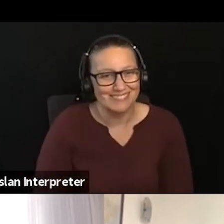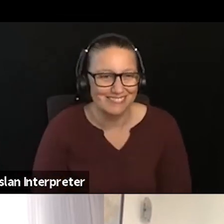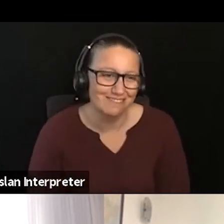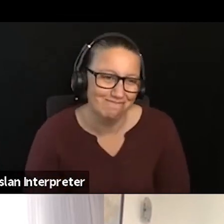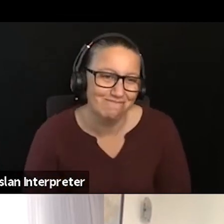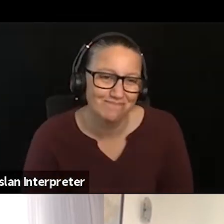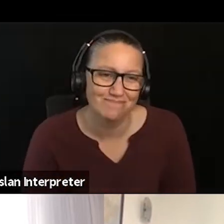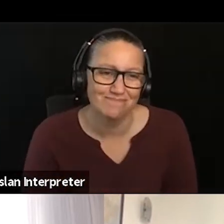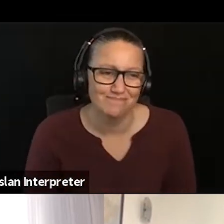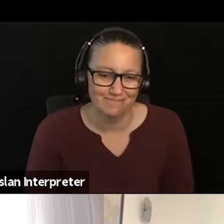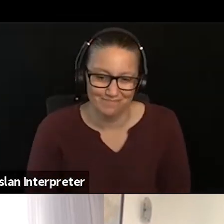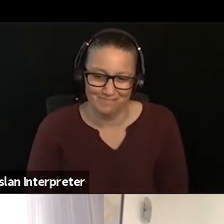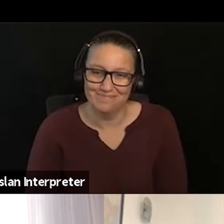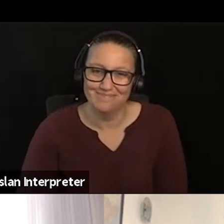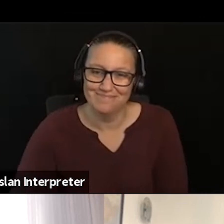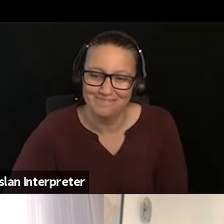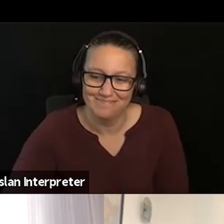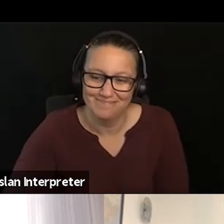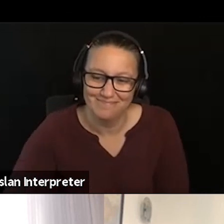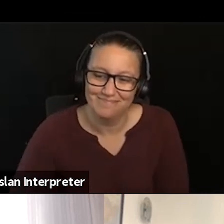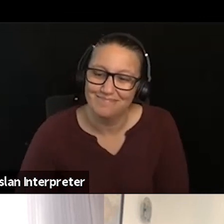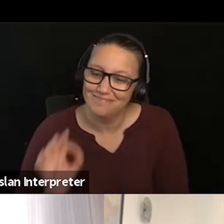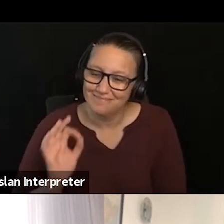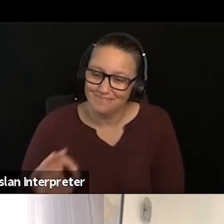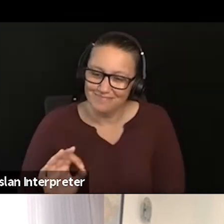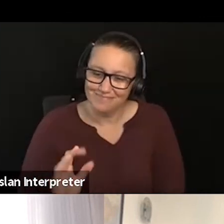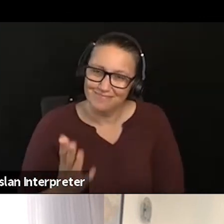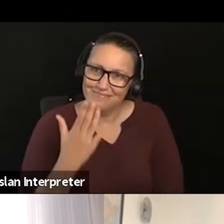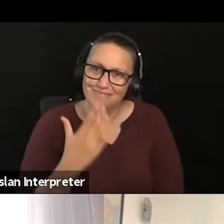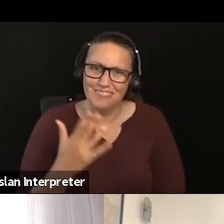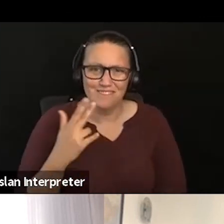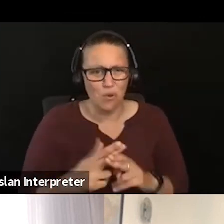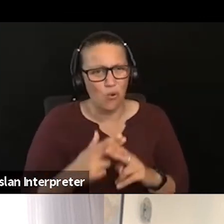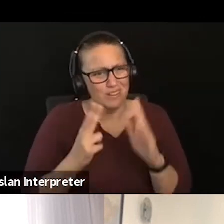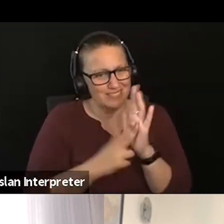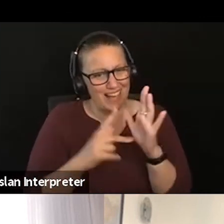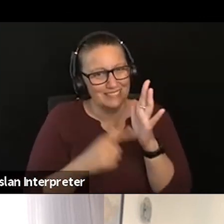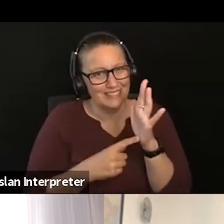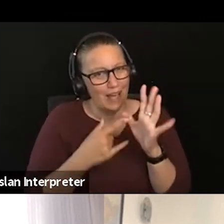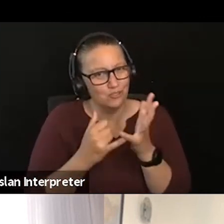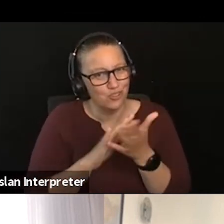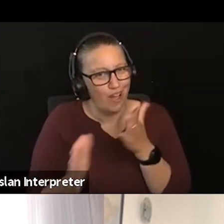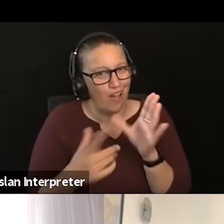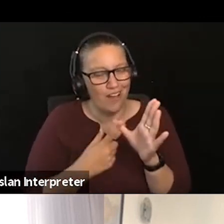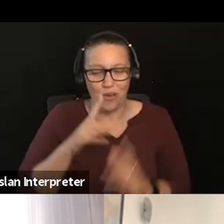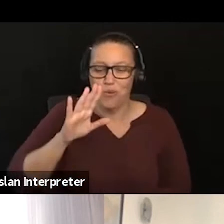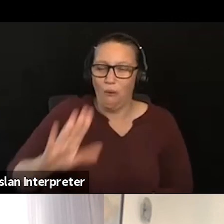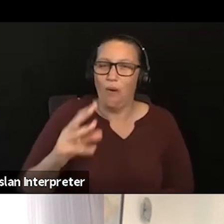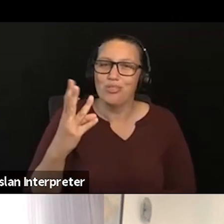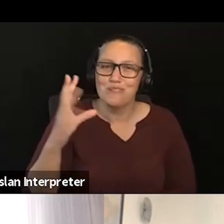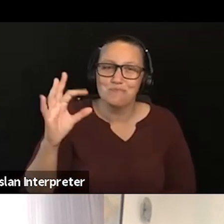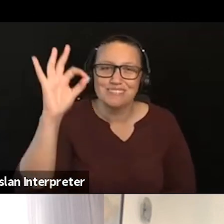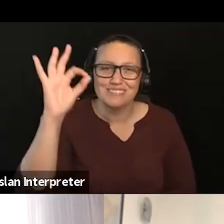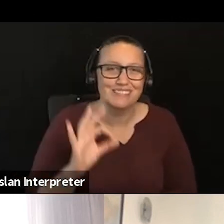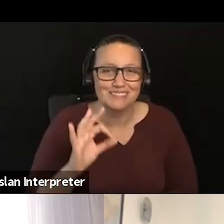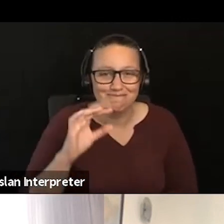this kind of work. Great. And then with Natasha's 3% of people, I